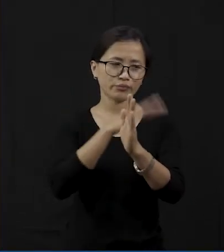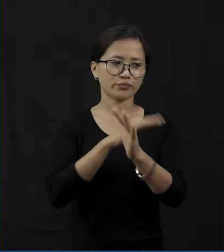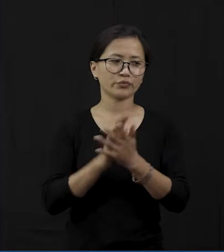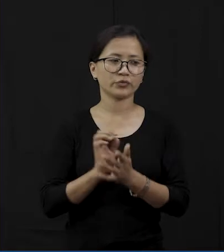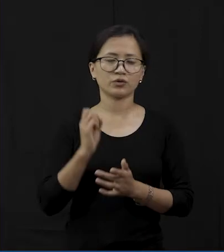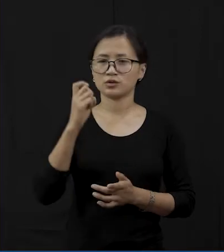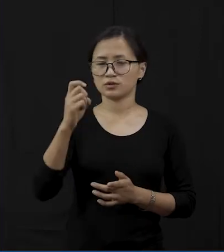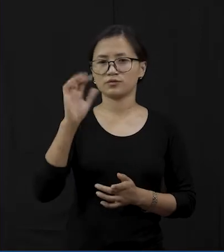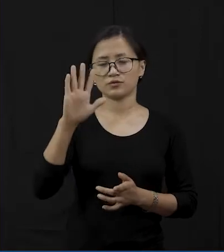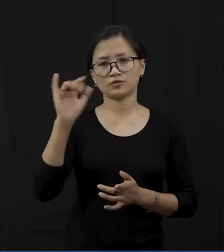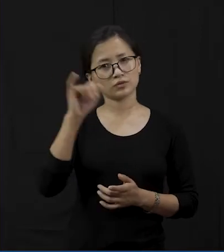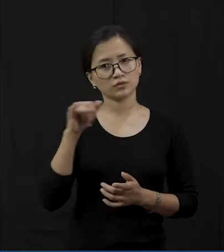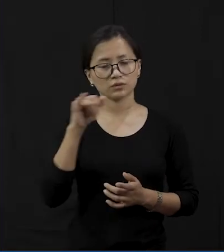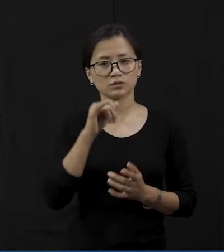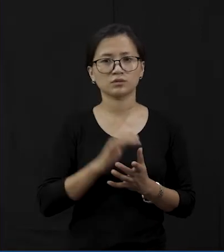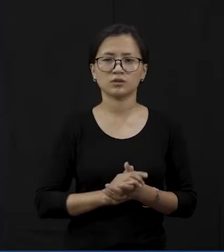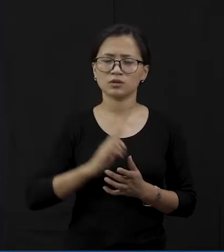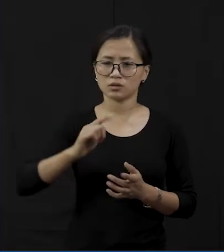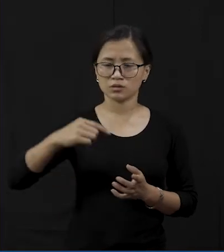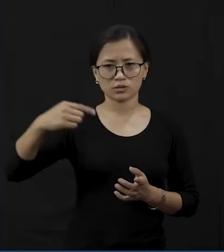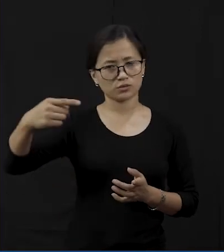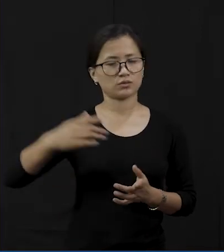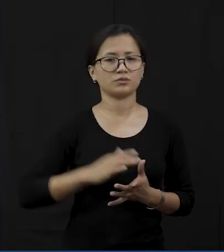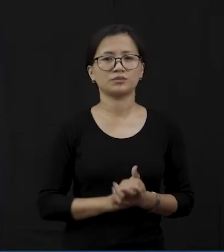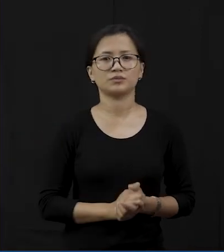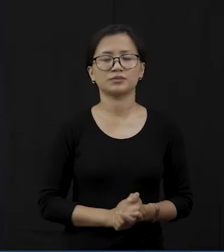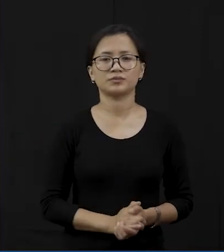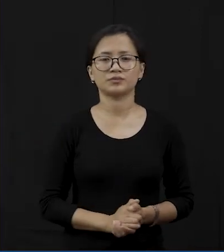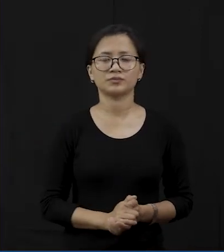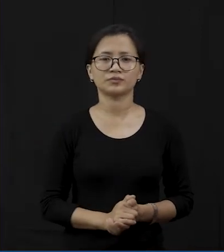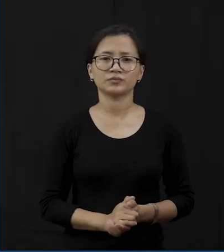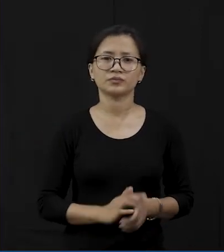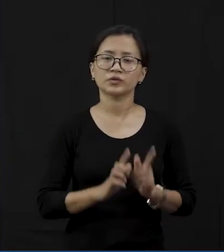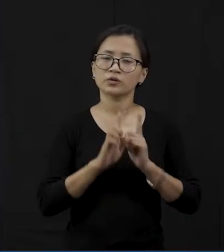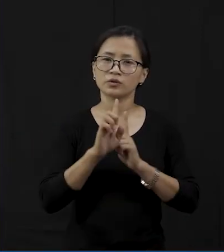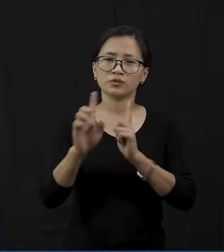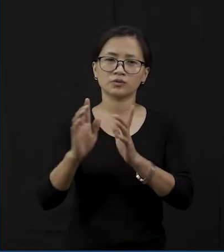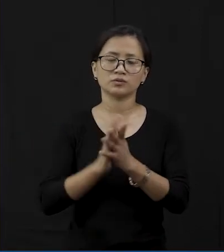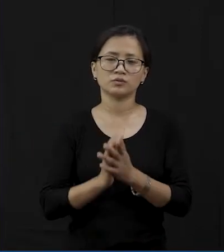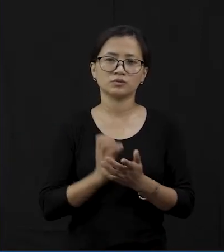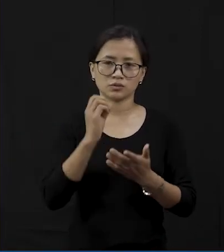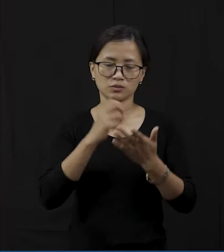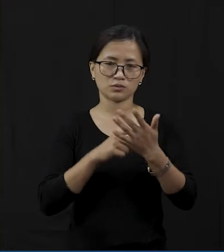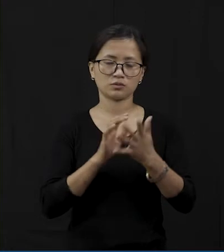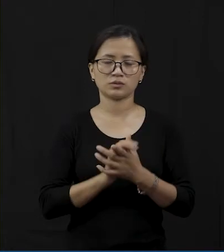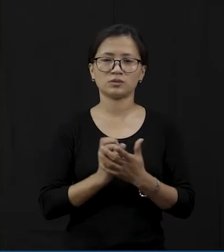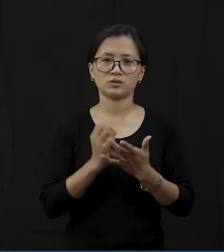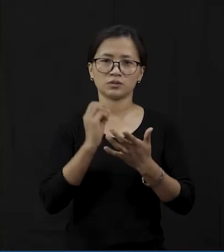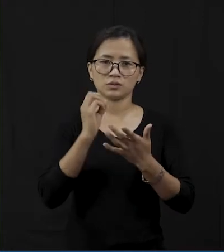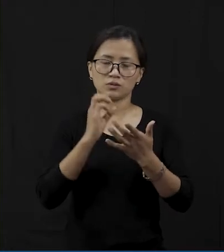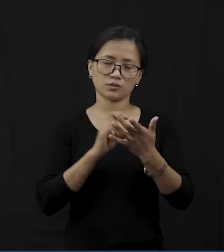write the number continuously. Continuously flowing is called consecutive.